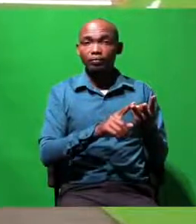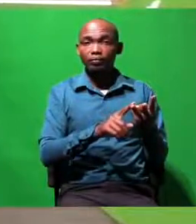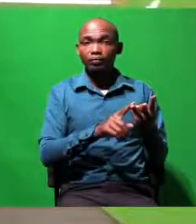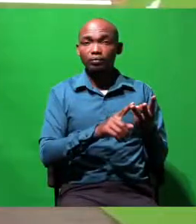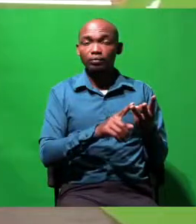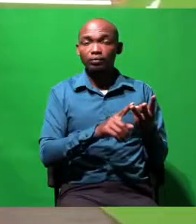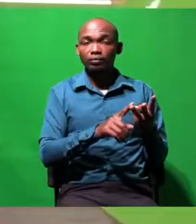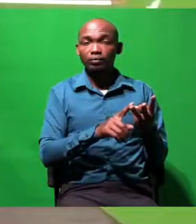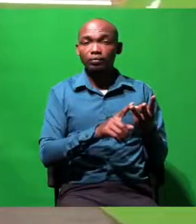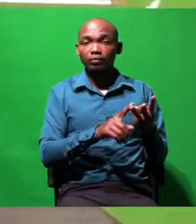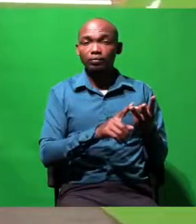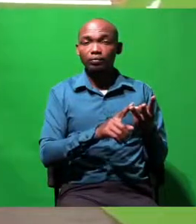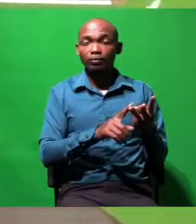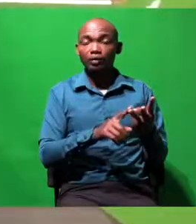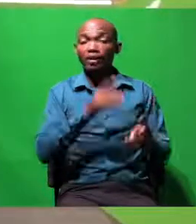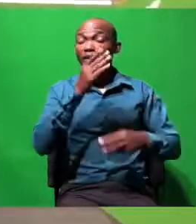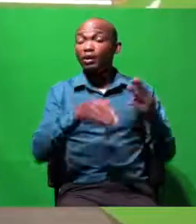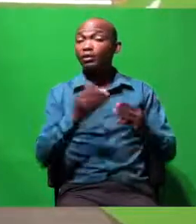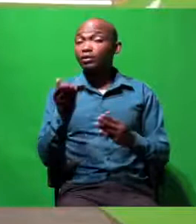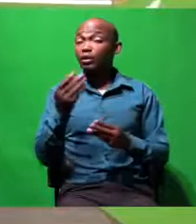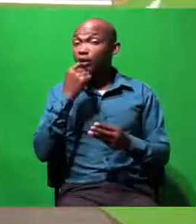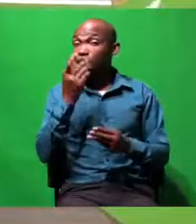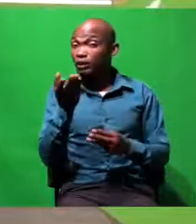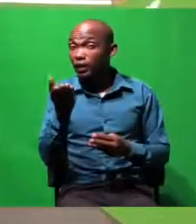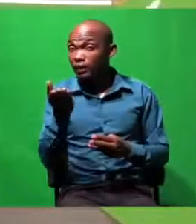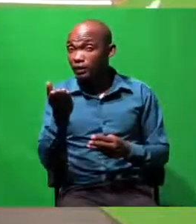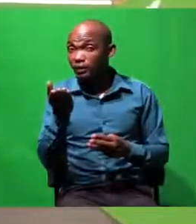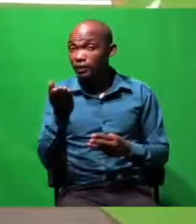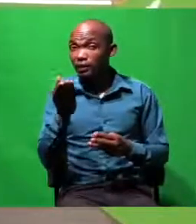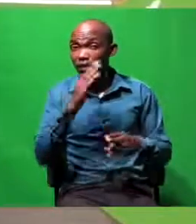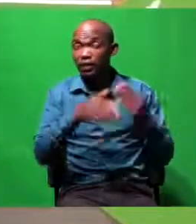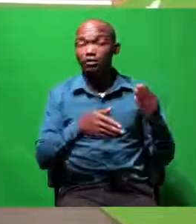rest? Can you mention what is the rest organ? It is judiciary.